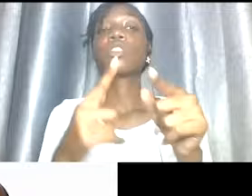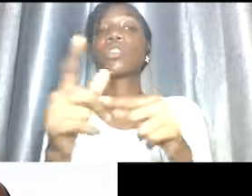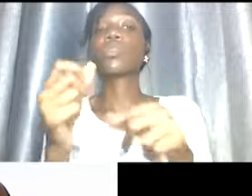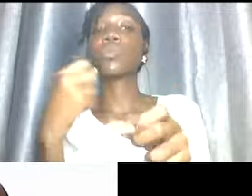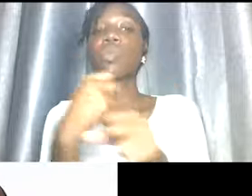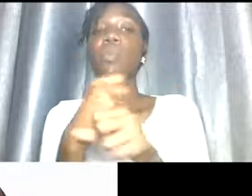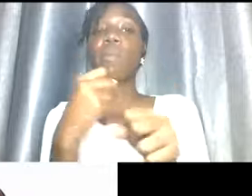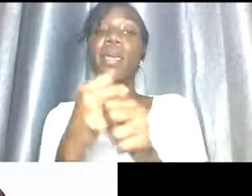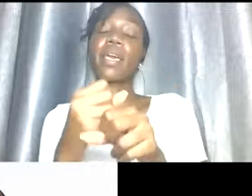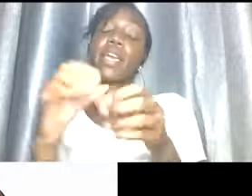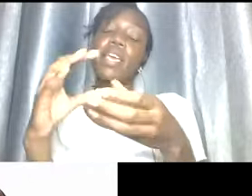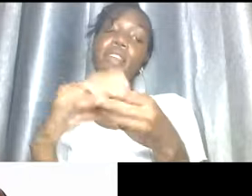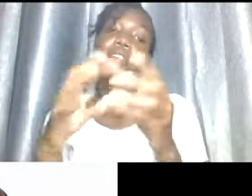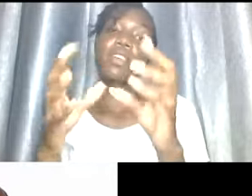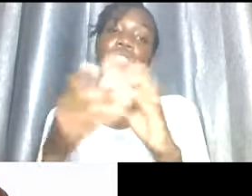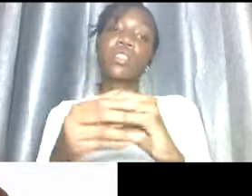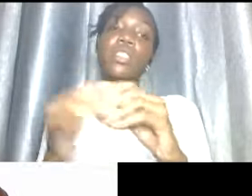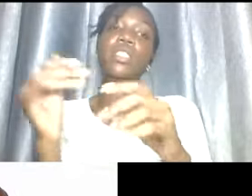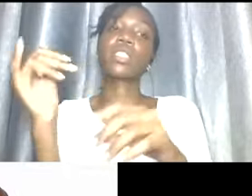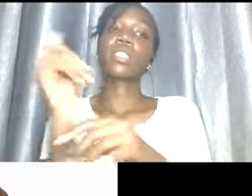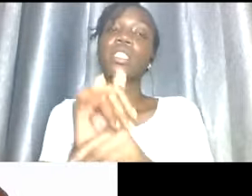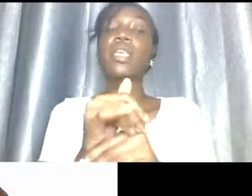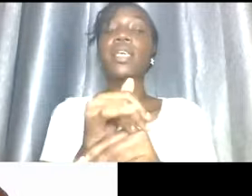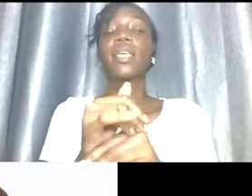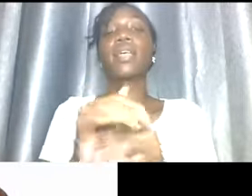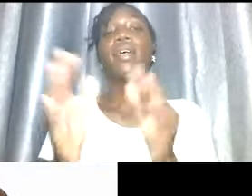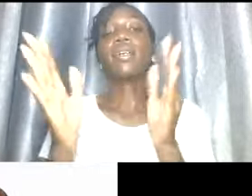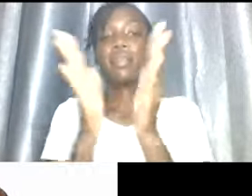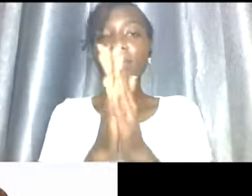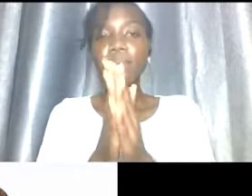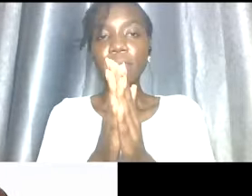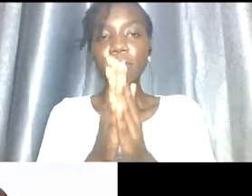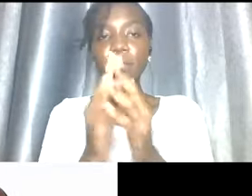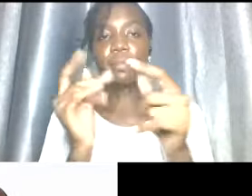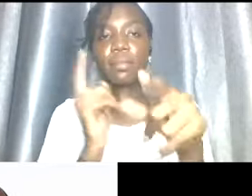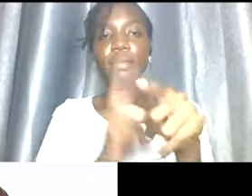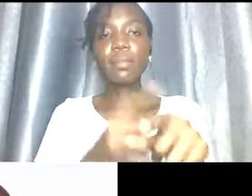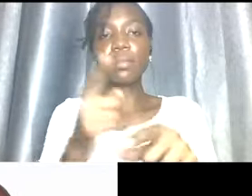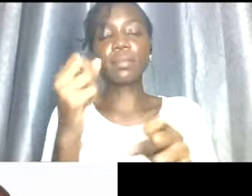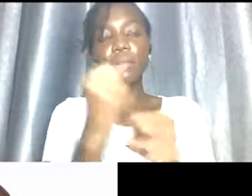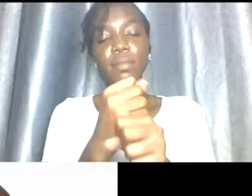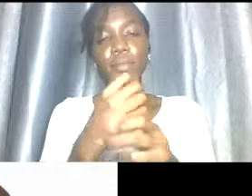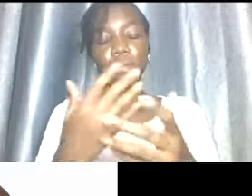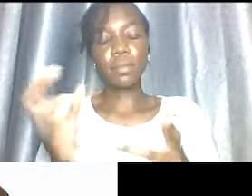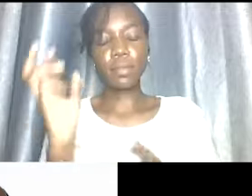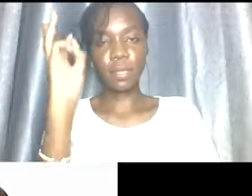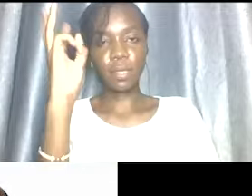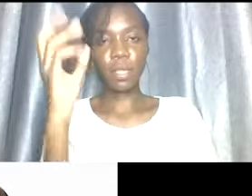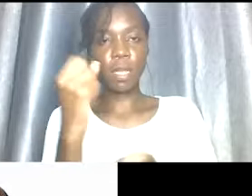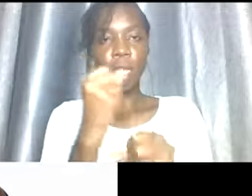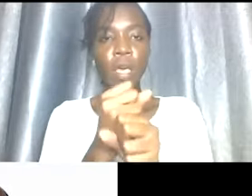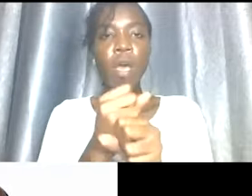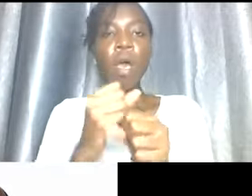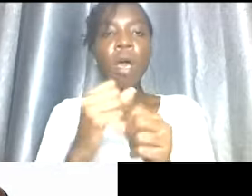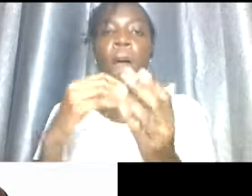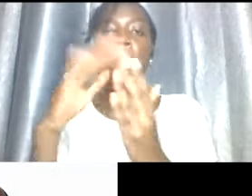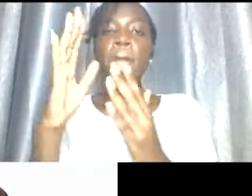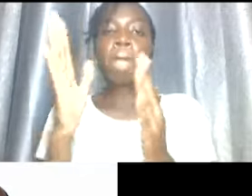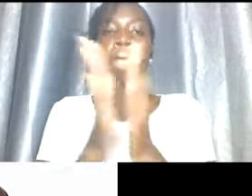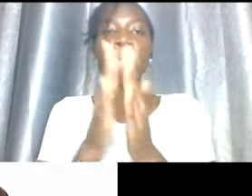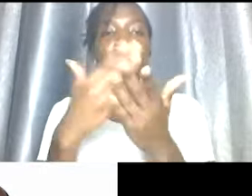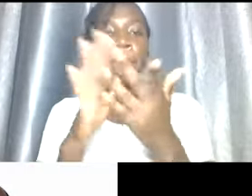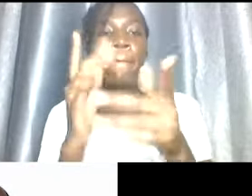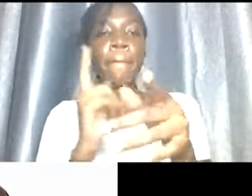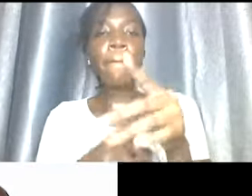to also stay afloat even as you observe the futuristic, because sometimes the business is about looking at